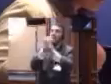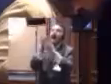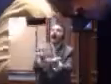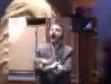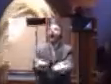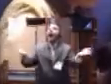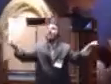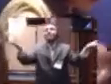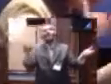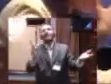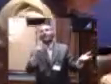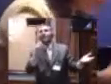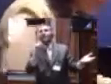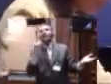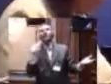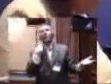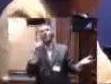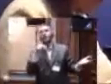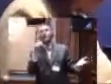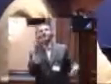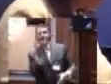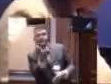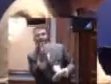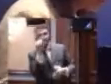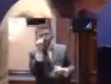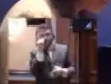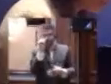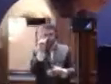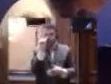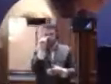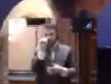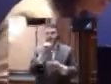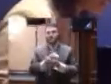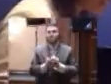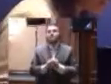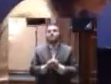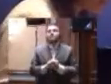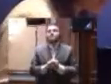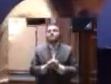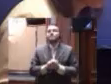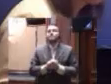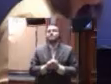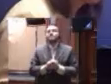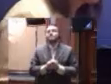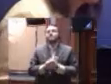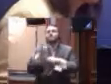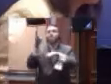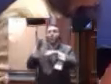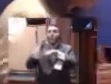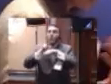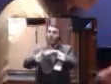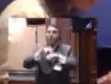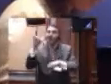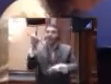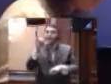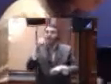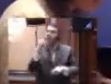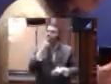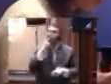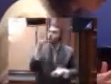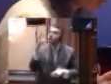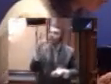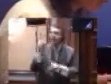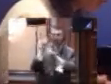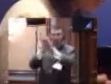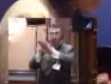was feedback from negotiators to their respective constituencies. But there was an attempt